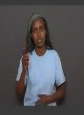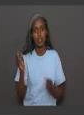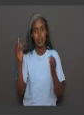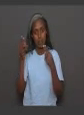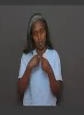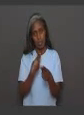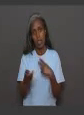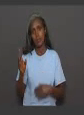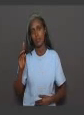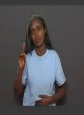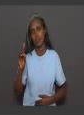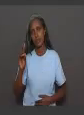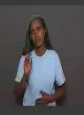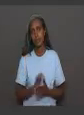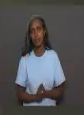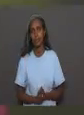1 times d.